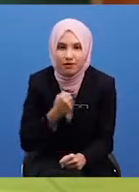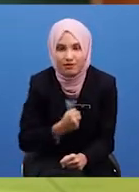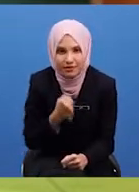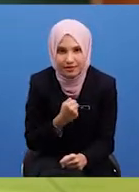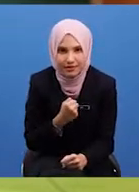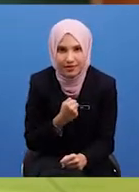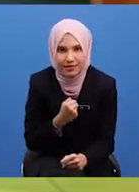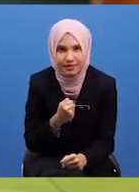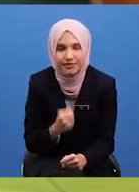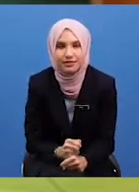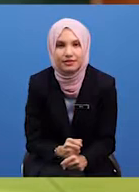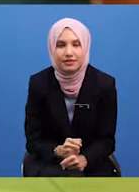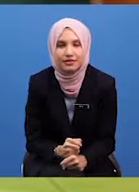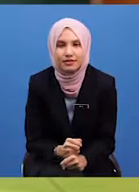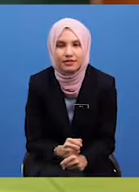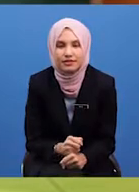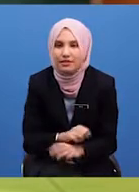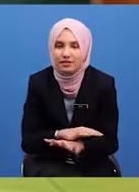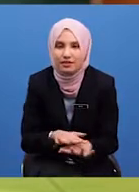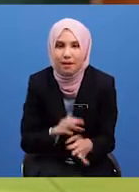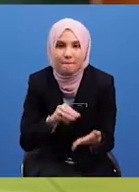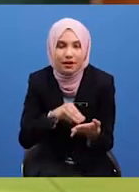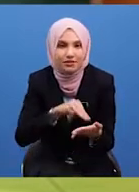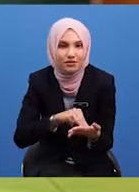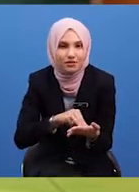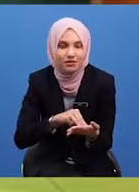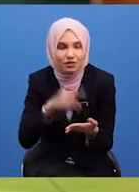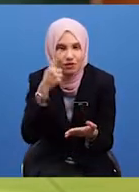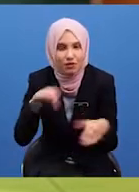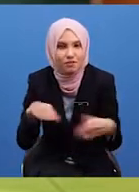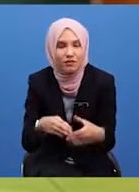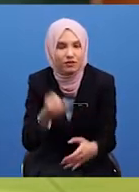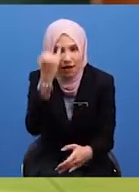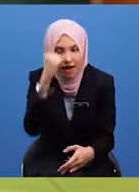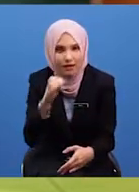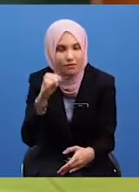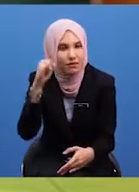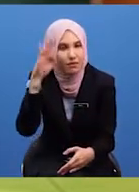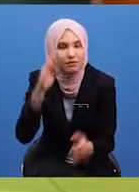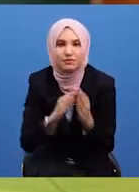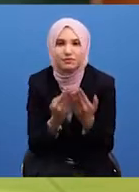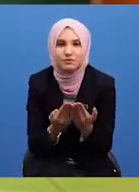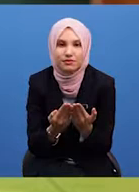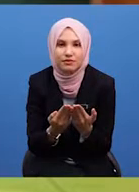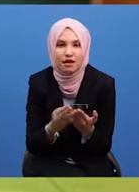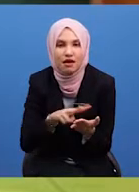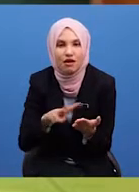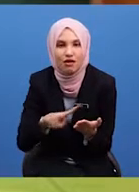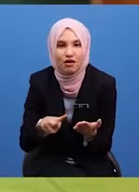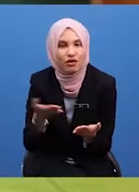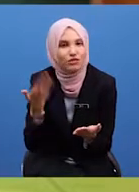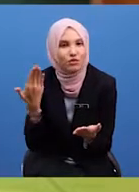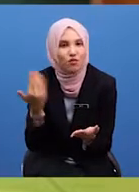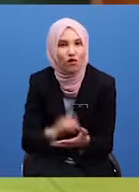Lin since he accidentally takes some ideas from Bradbury's book that he read 3 years